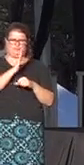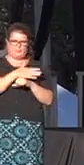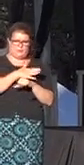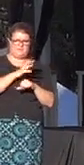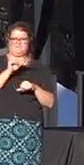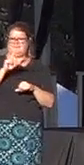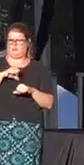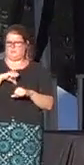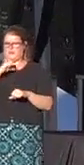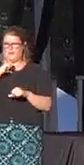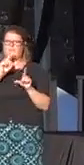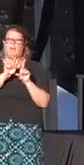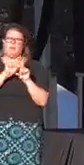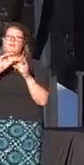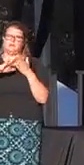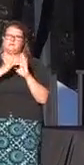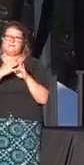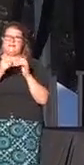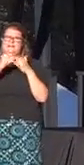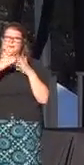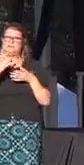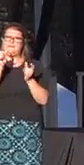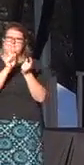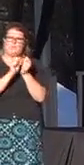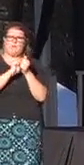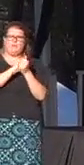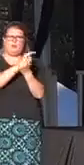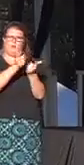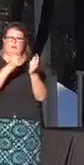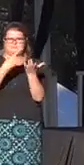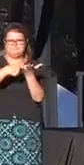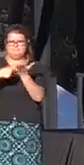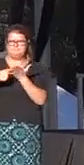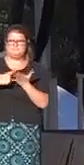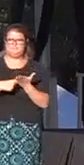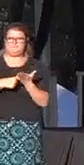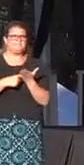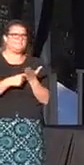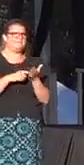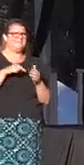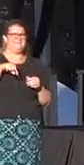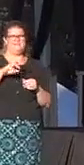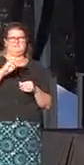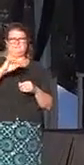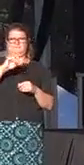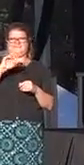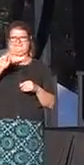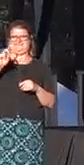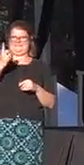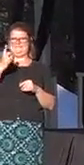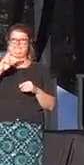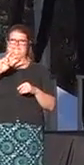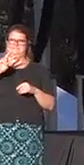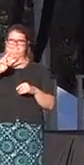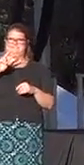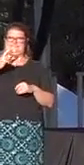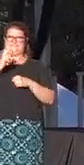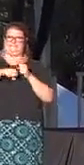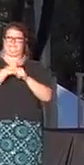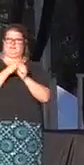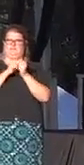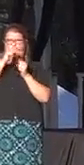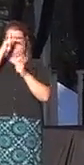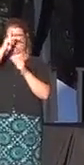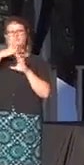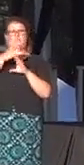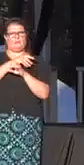Pride, as well as other community leaders. This is Mike D's second tenure with the Padres. He was previously in the